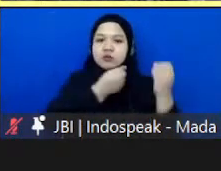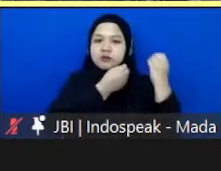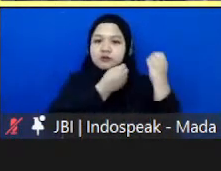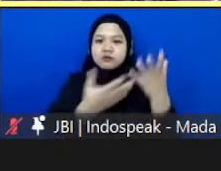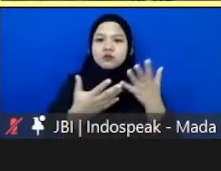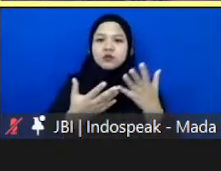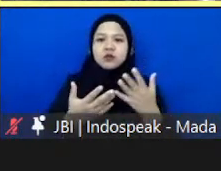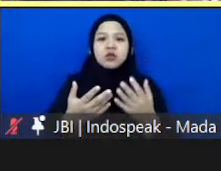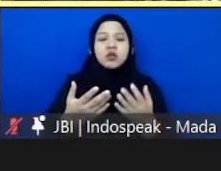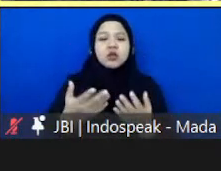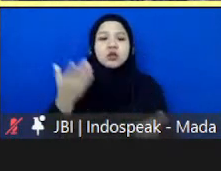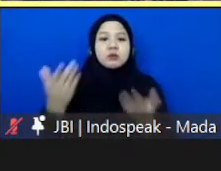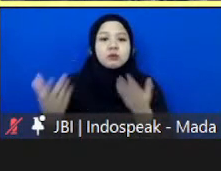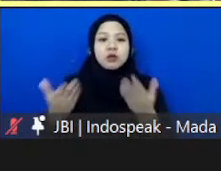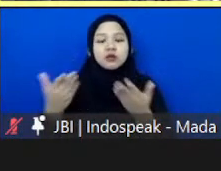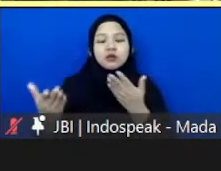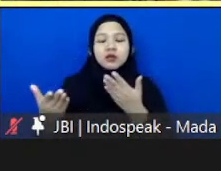countries,